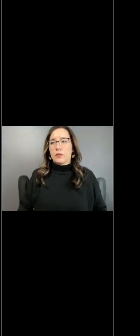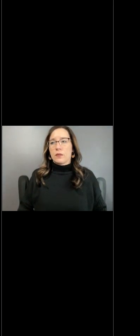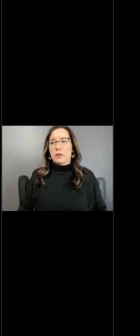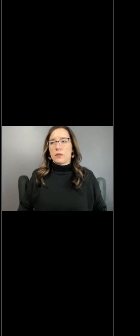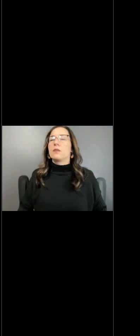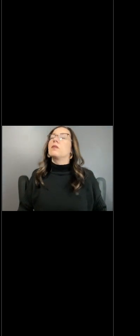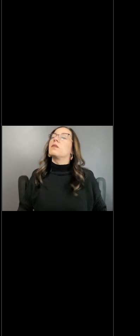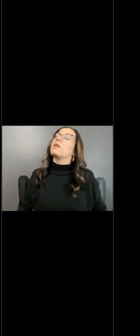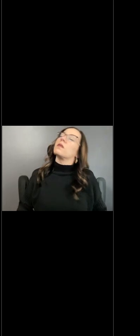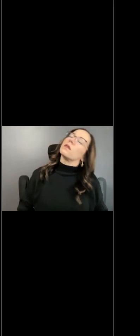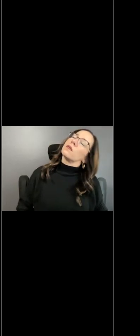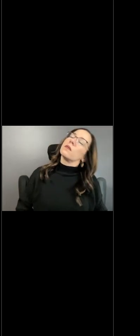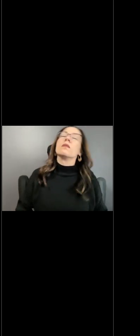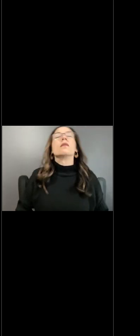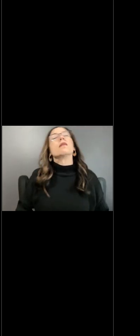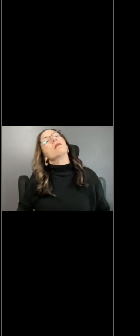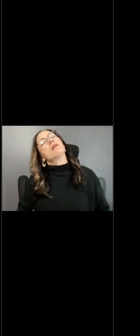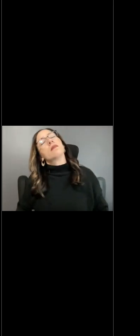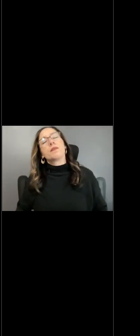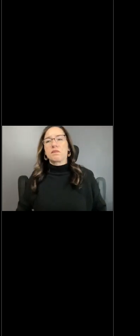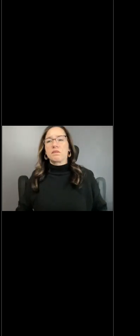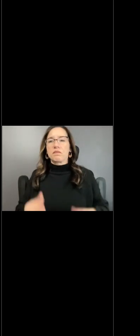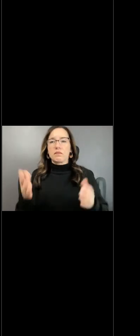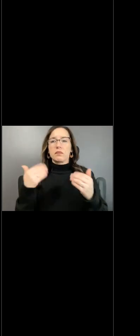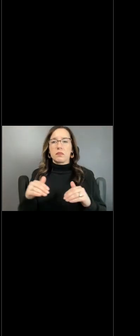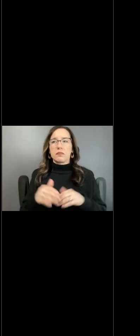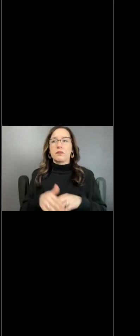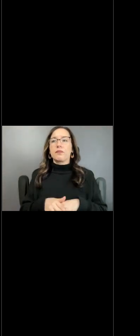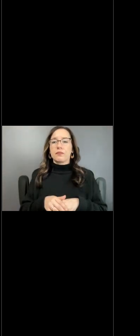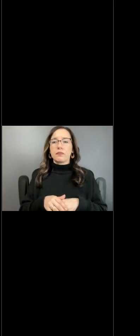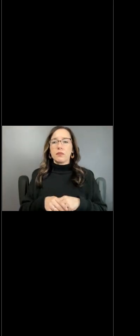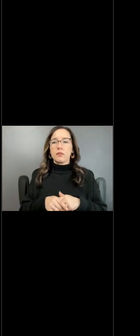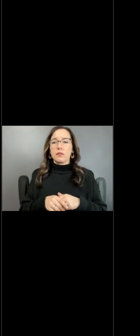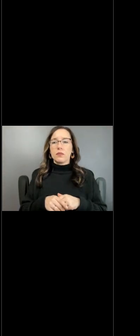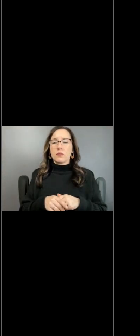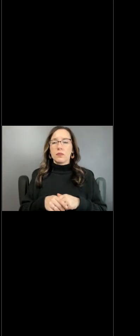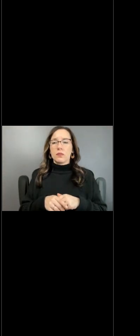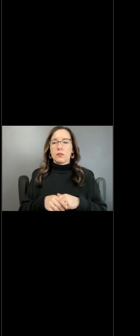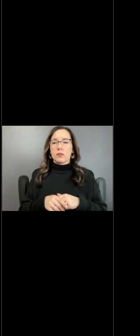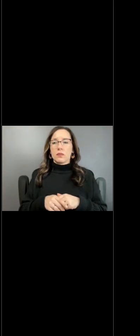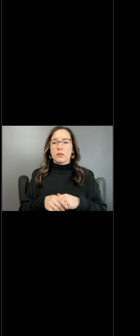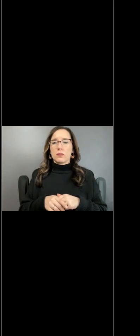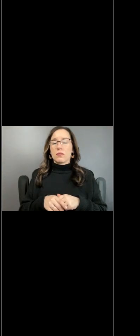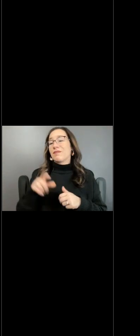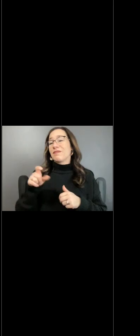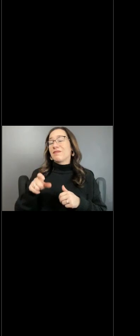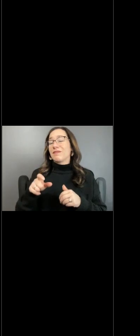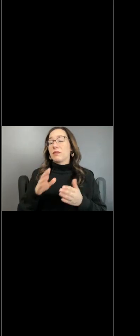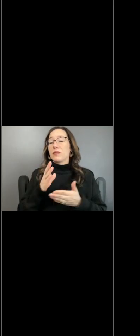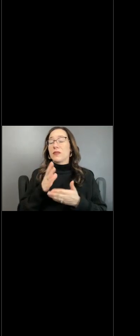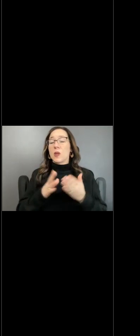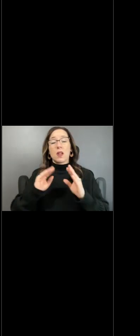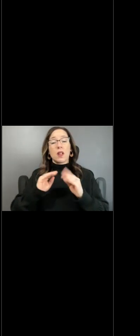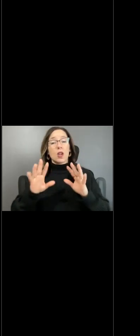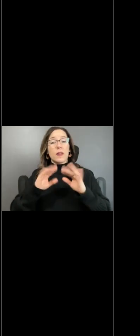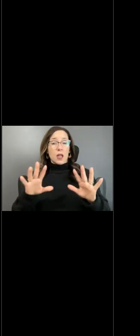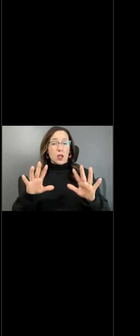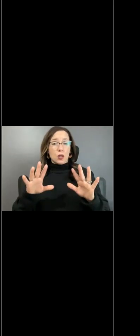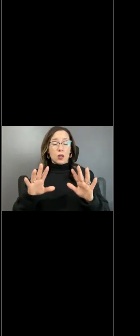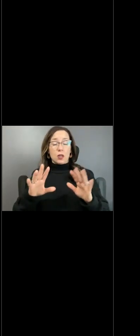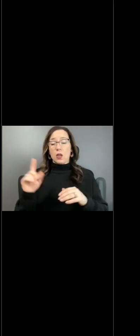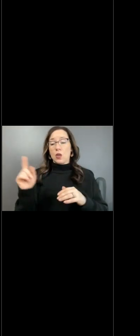Next question. Thank you for that answer. The next question, I need some clarification on